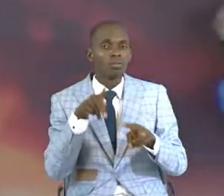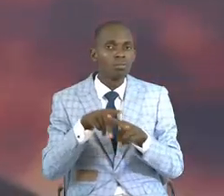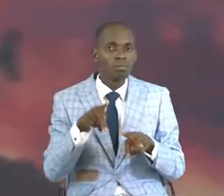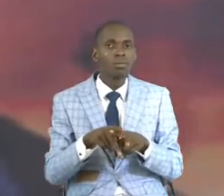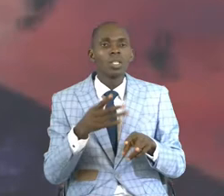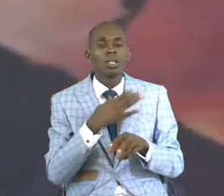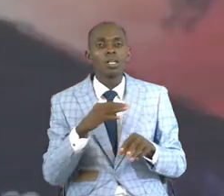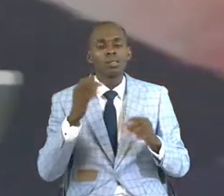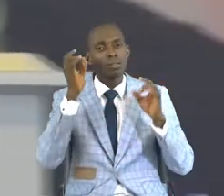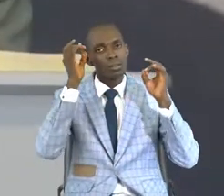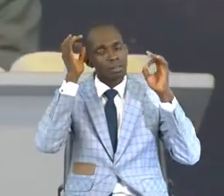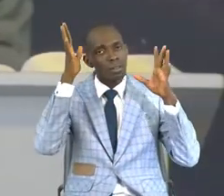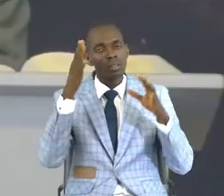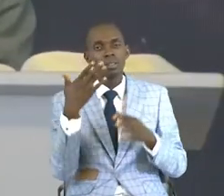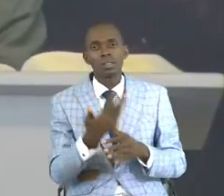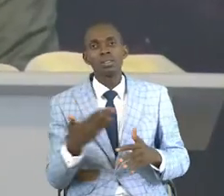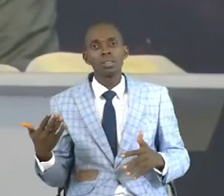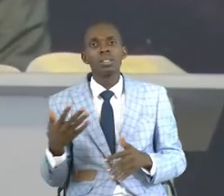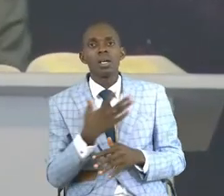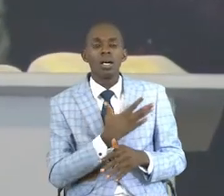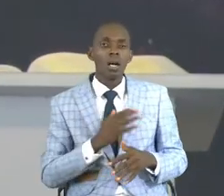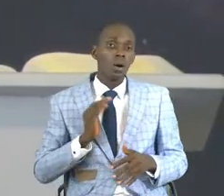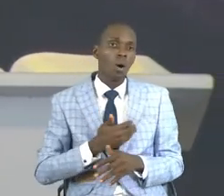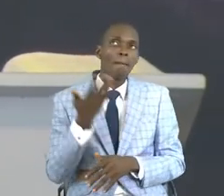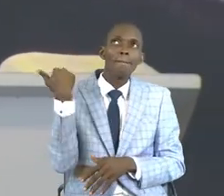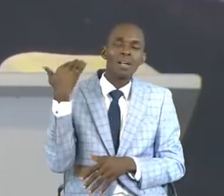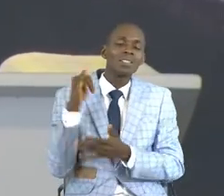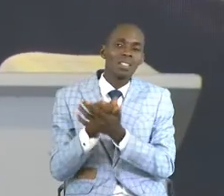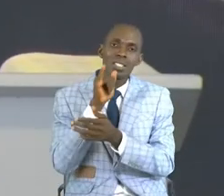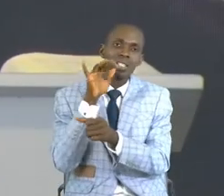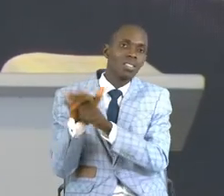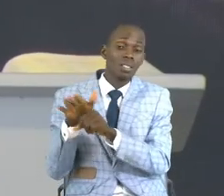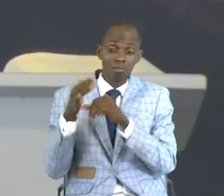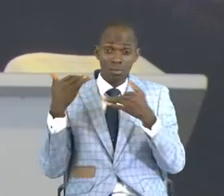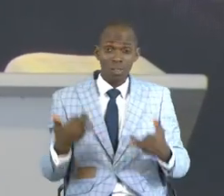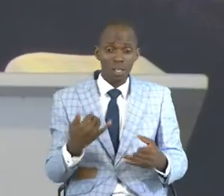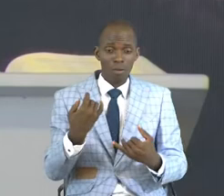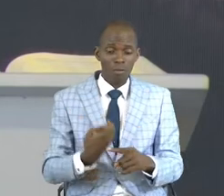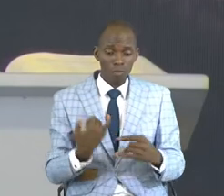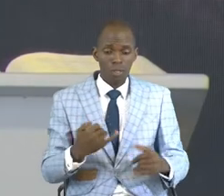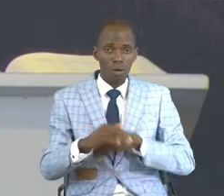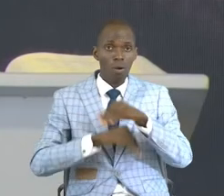abominable idolatries. The past, that's enough. Now today,